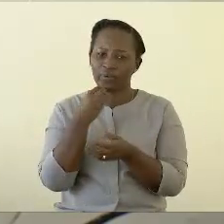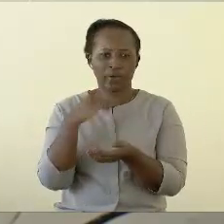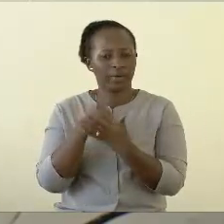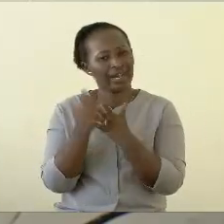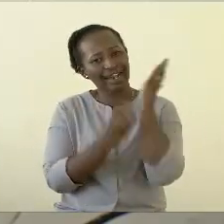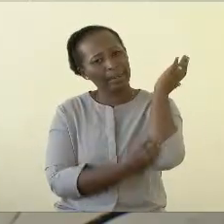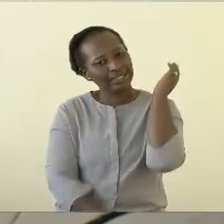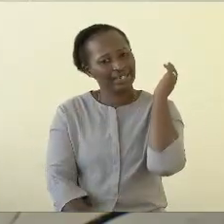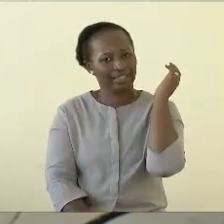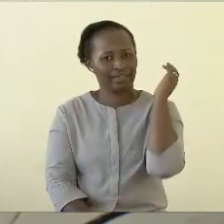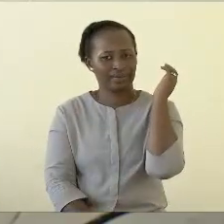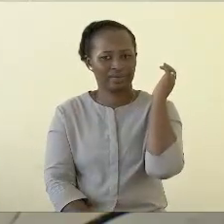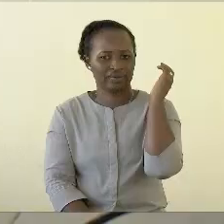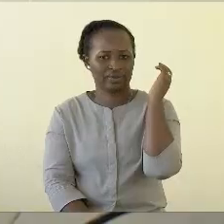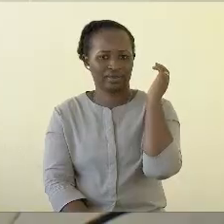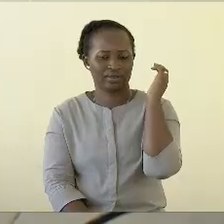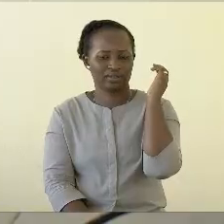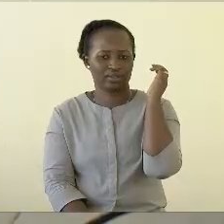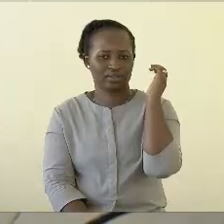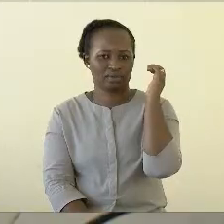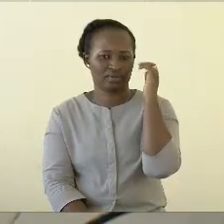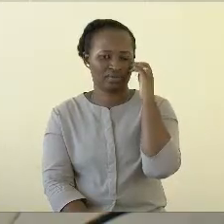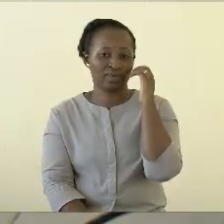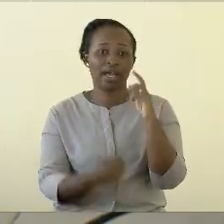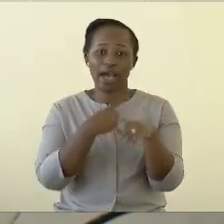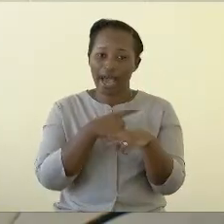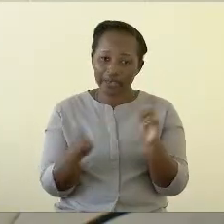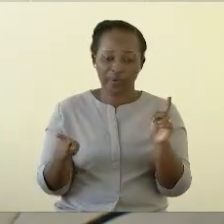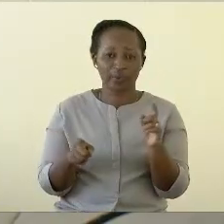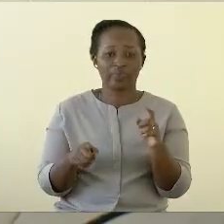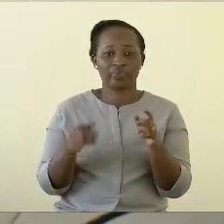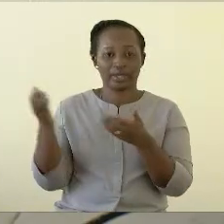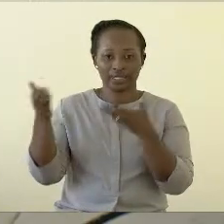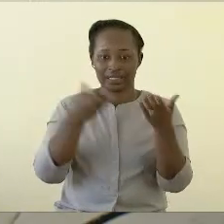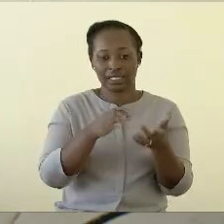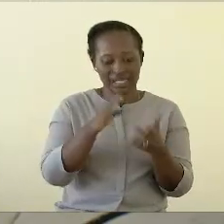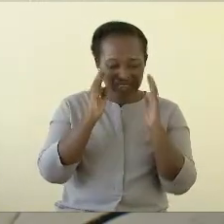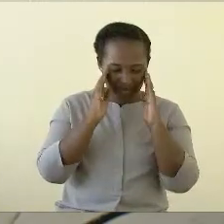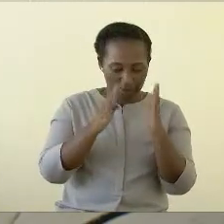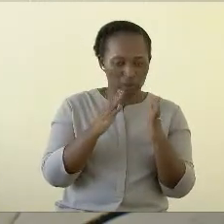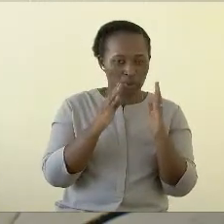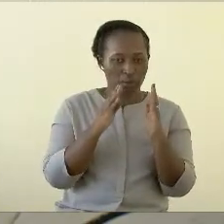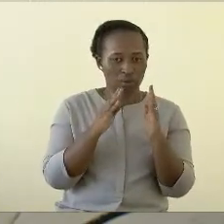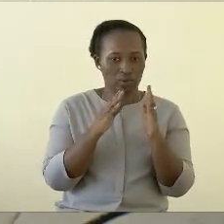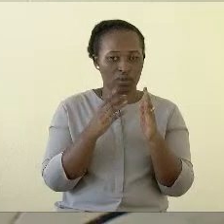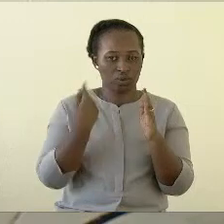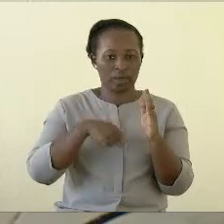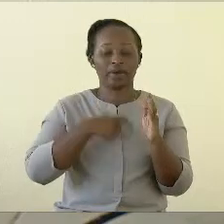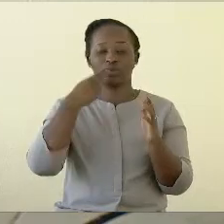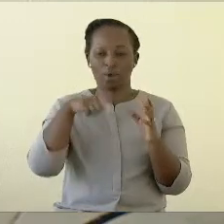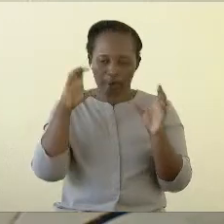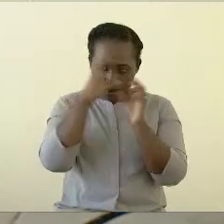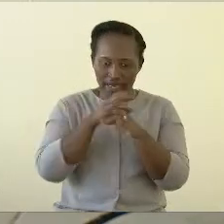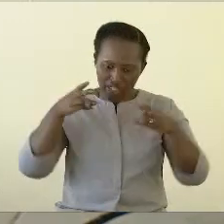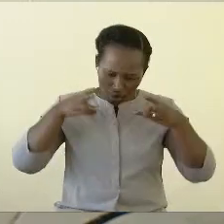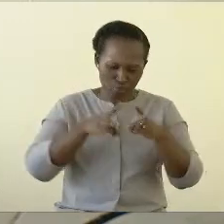less and we only live within our means? But the incidents have brought in a situation where we have to find a way, the